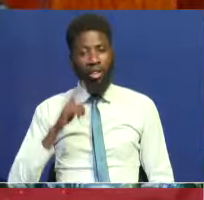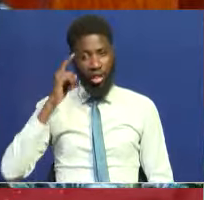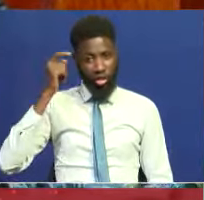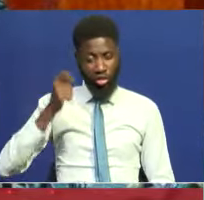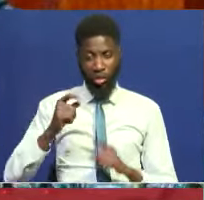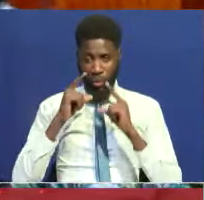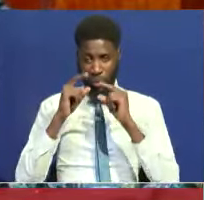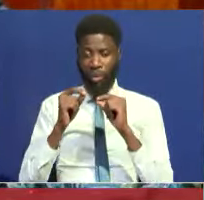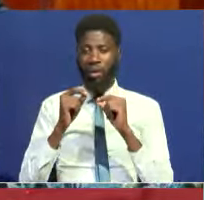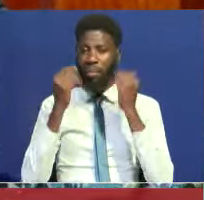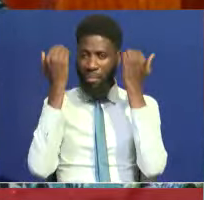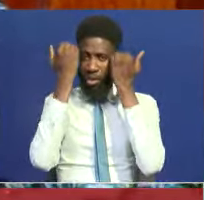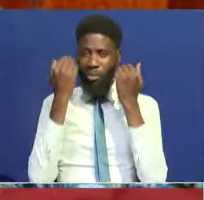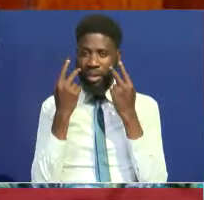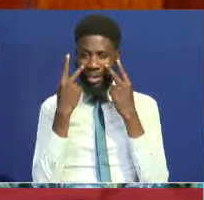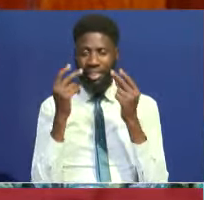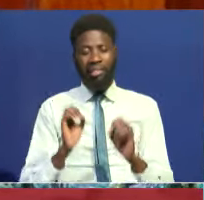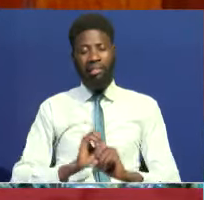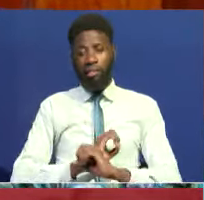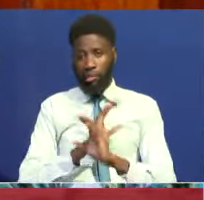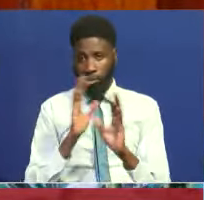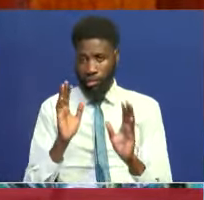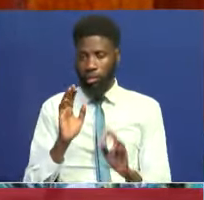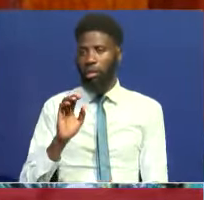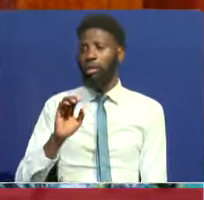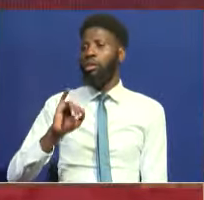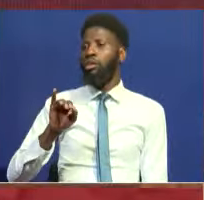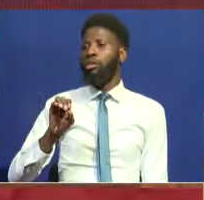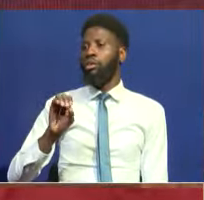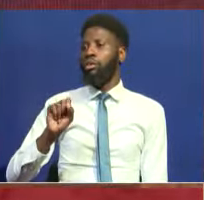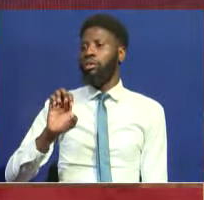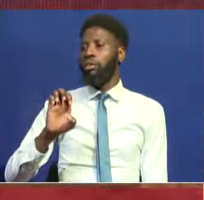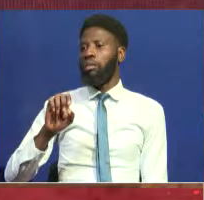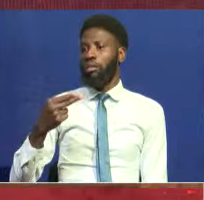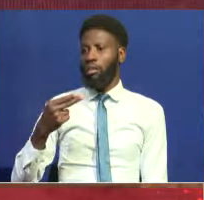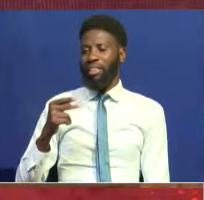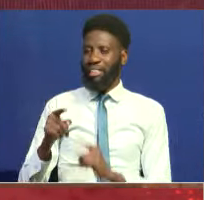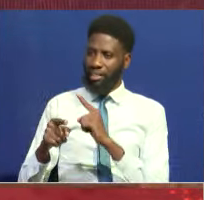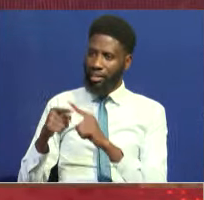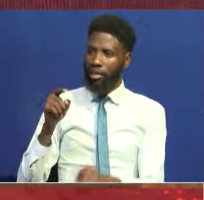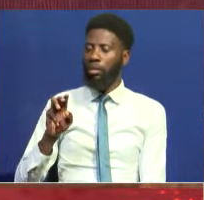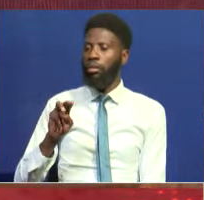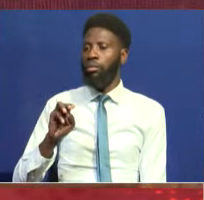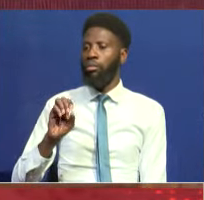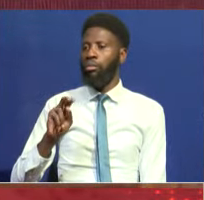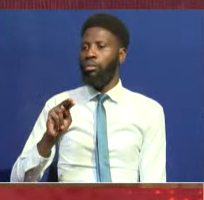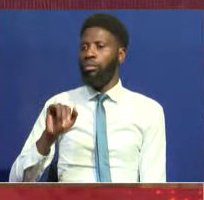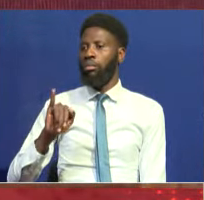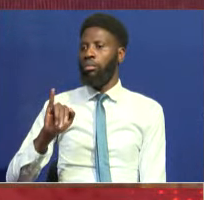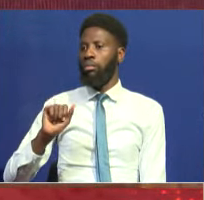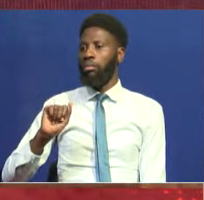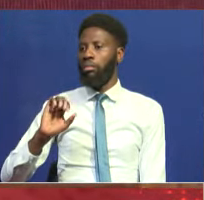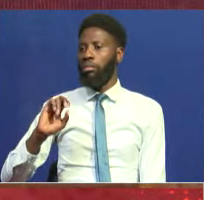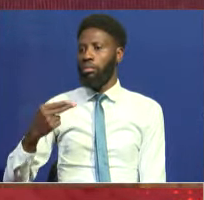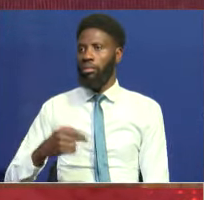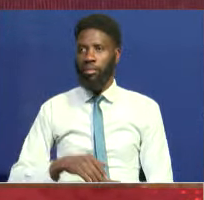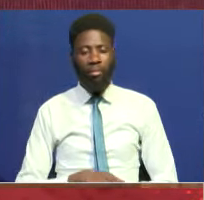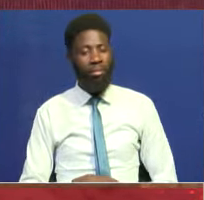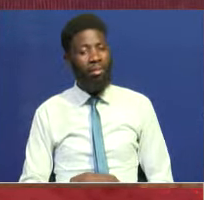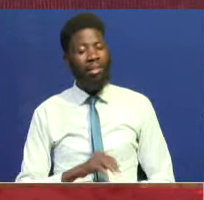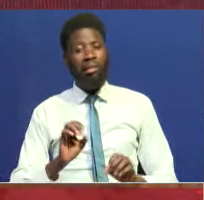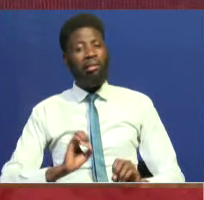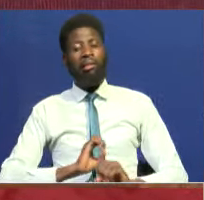aka Jowie alimuua Monica Kimani kimakusudi. It is the finding of this court that the deceased did not die of